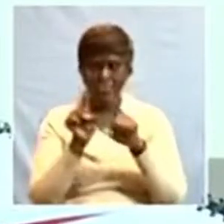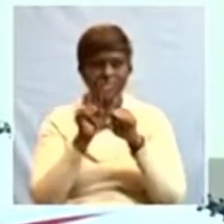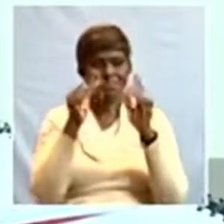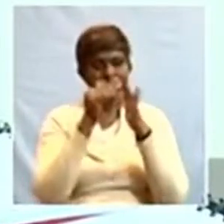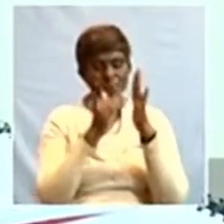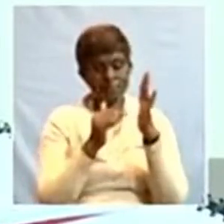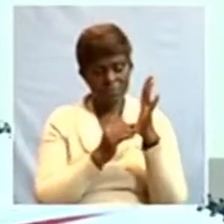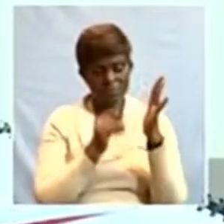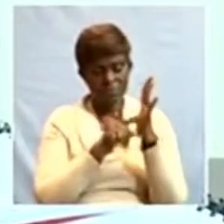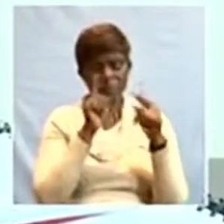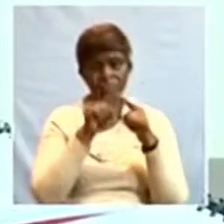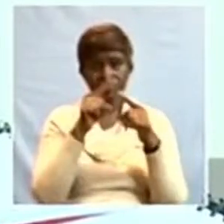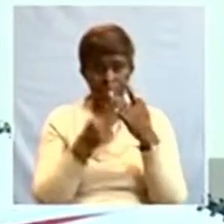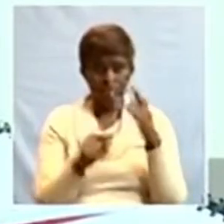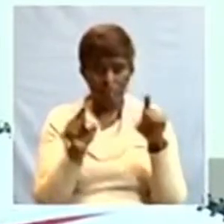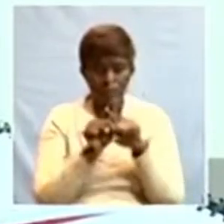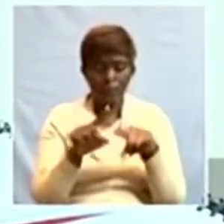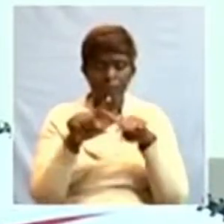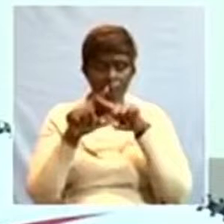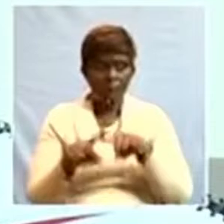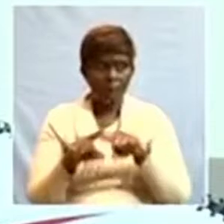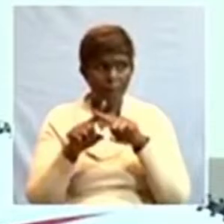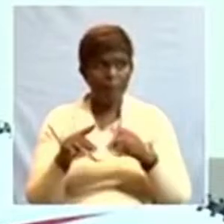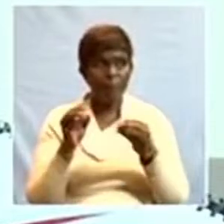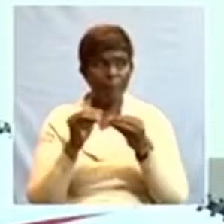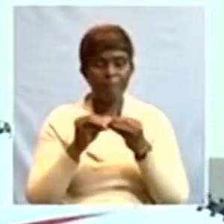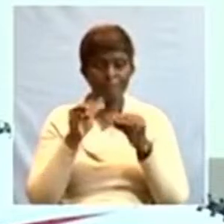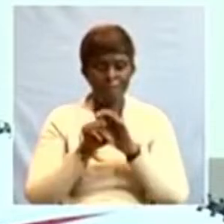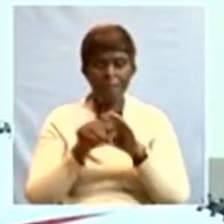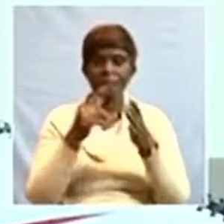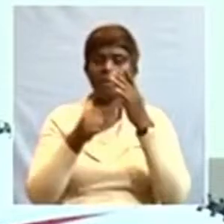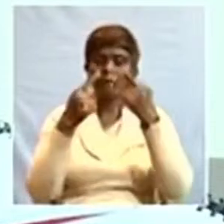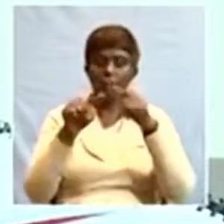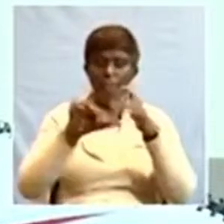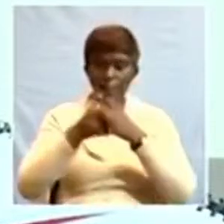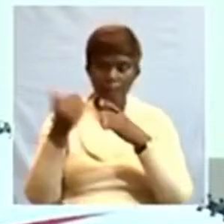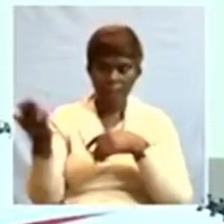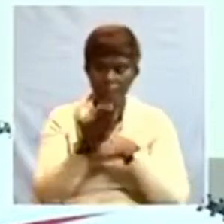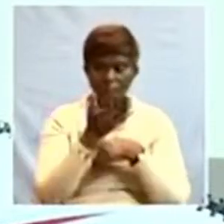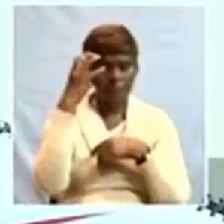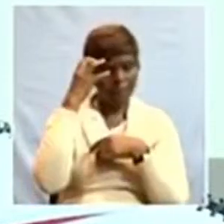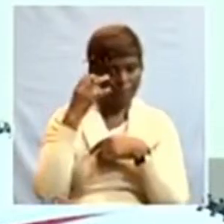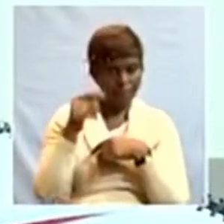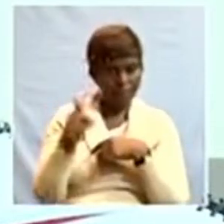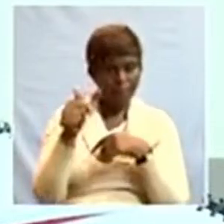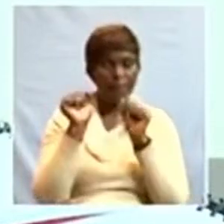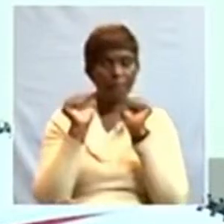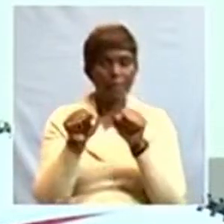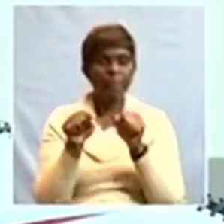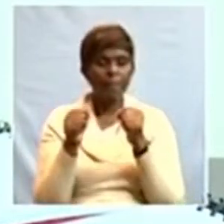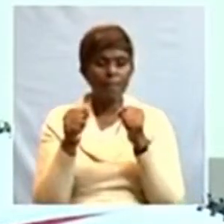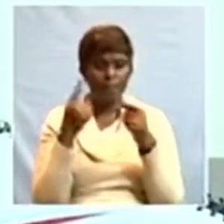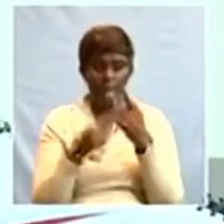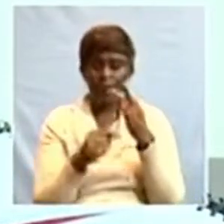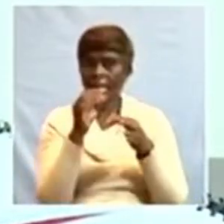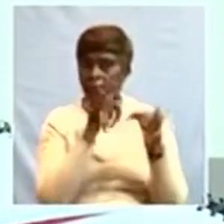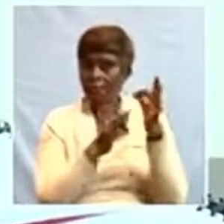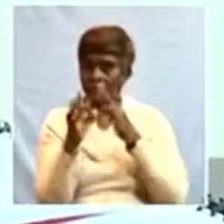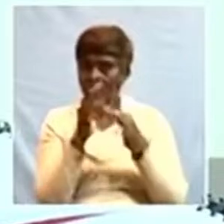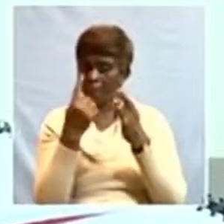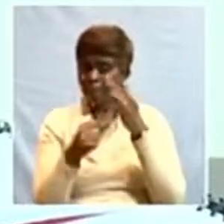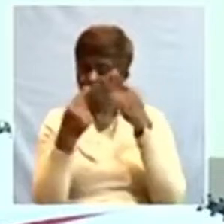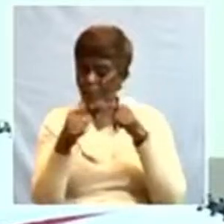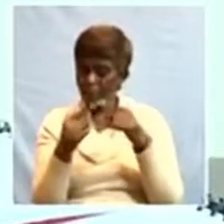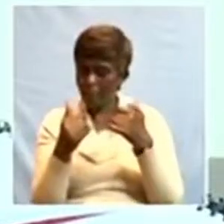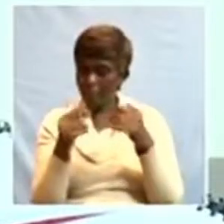guidelines, but depending on the circumstances, how the officer is able to explain what